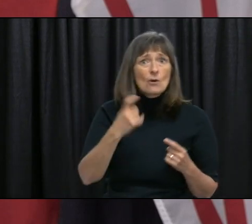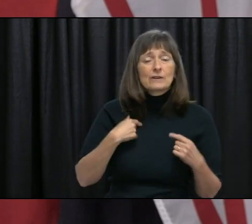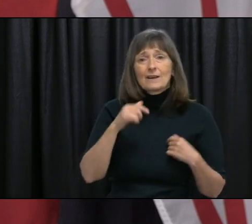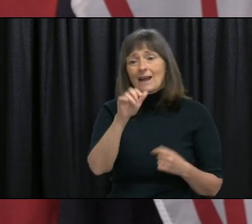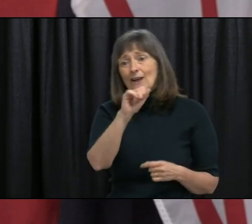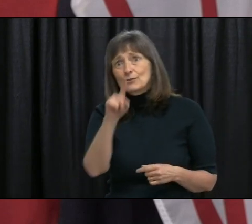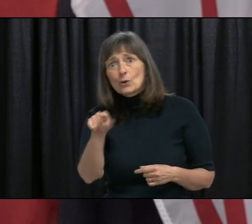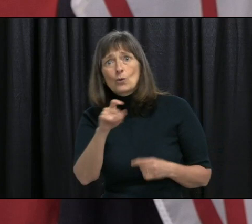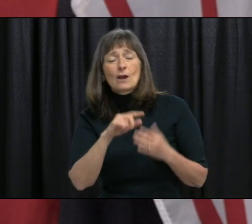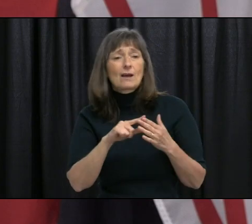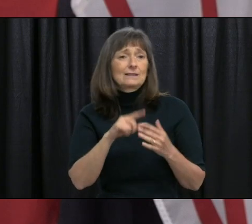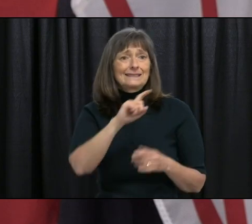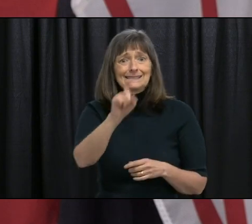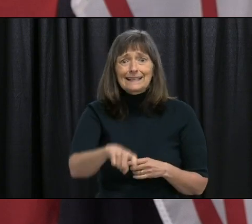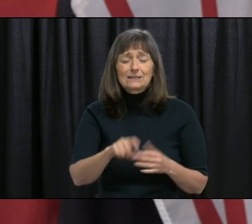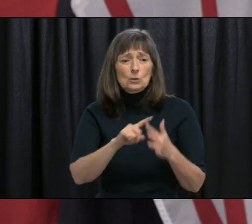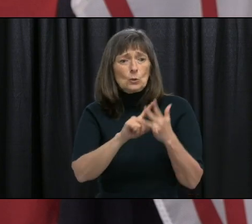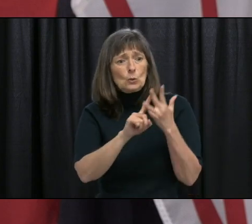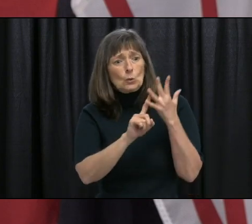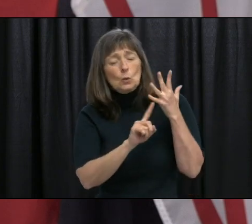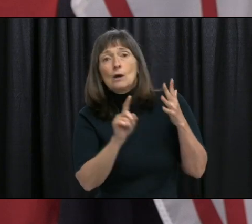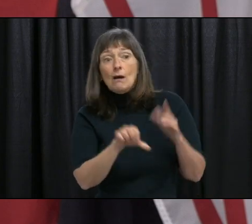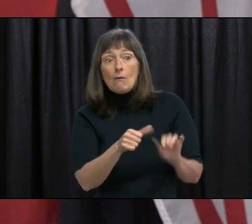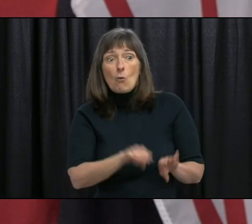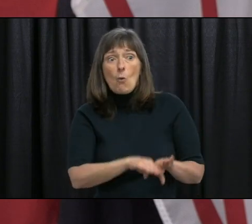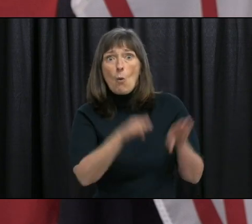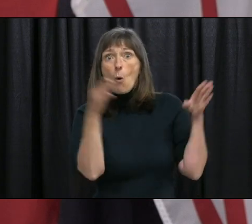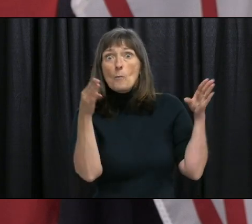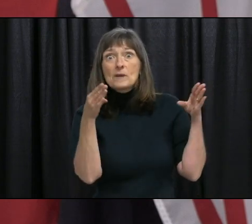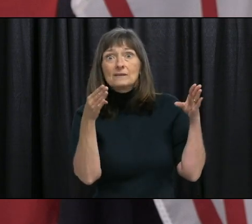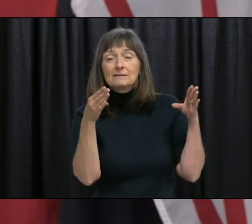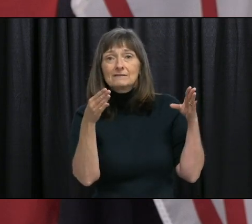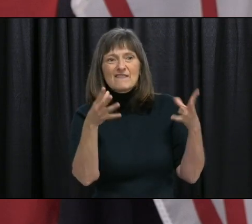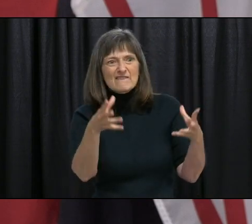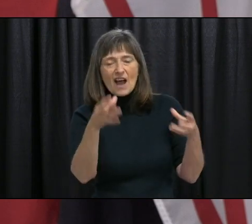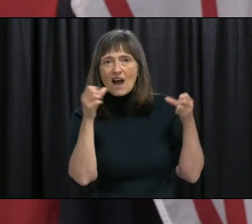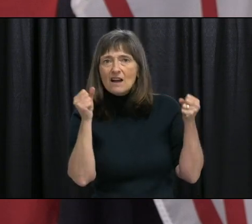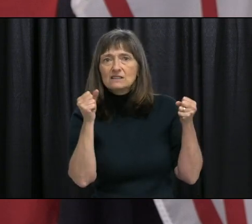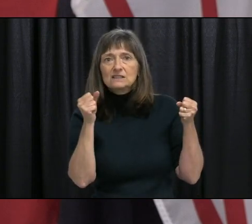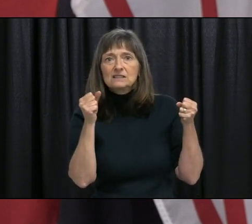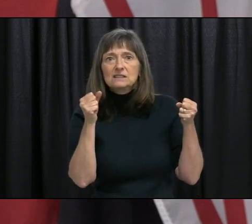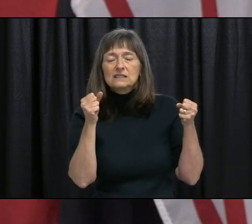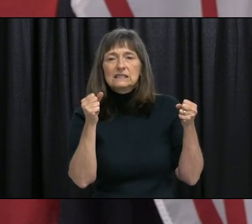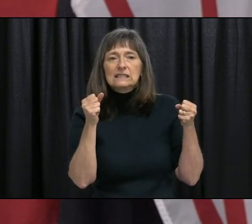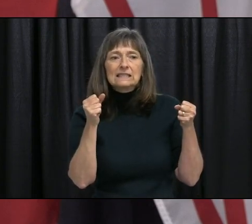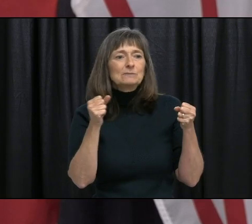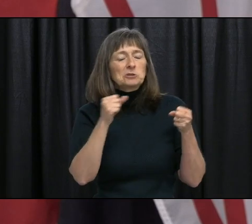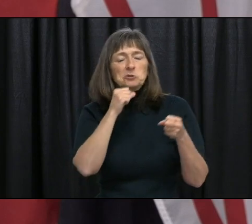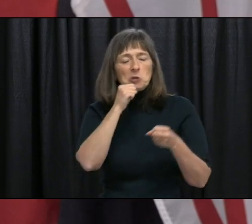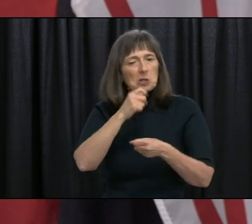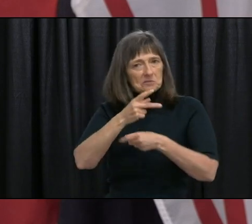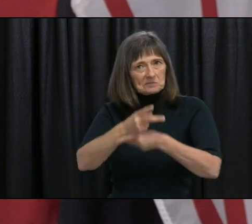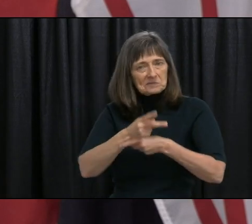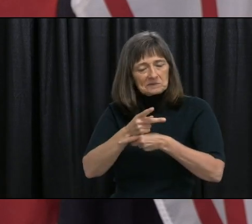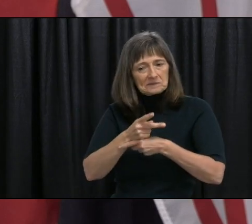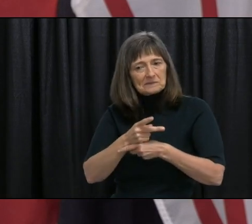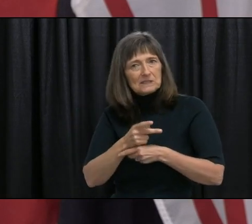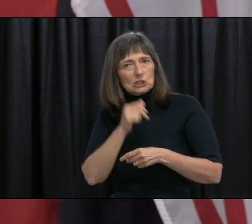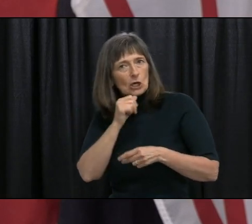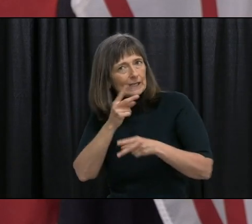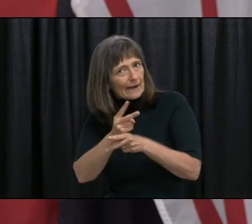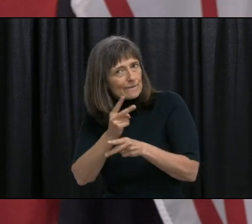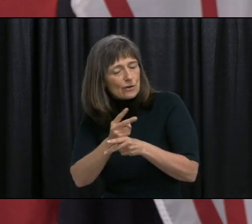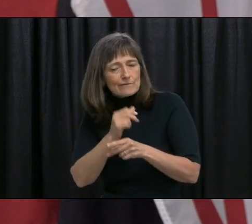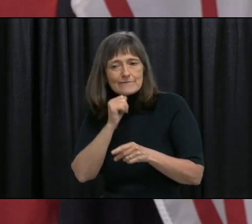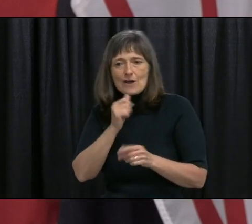Arizona, Texas, and so on, a number of other jurisdictions that have moved up with, probably not making sure that, the proper provisions were put in